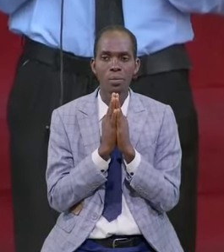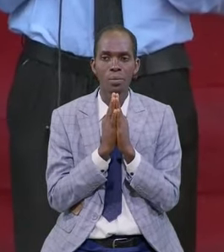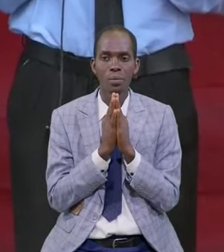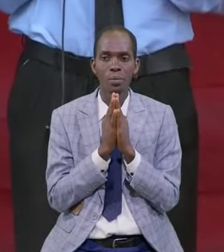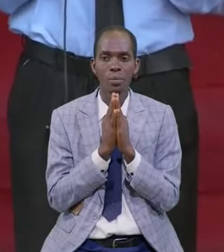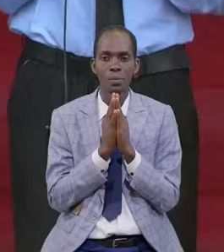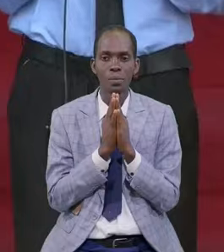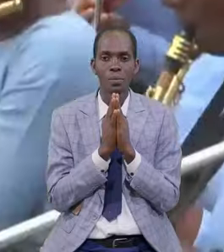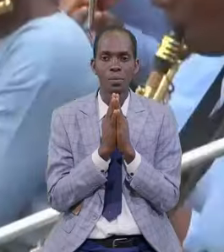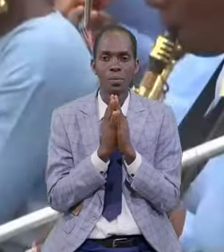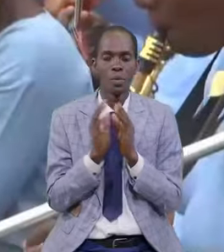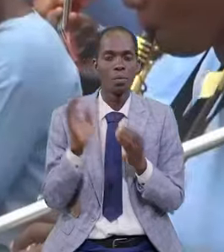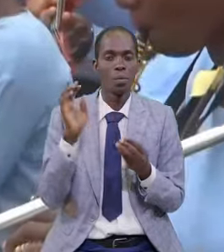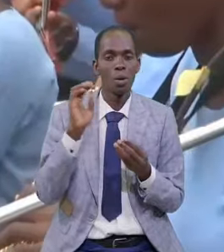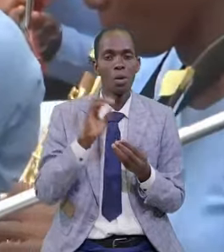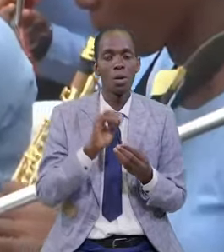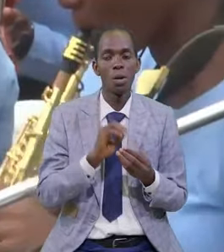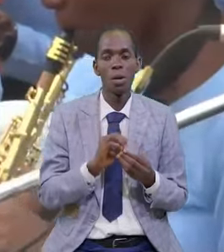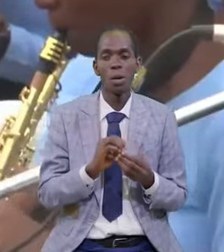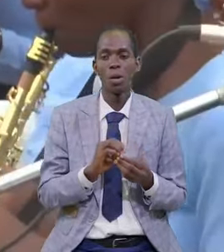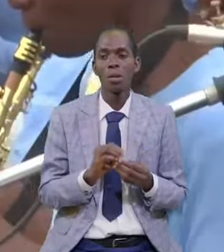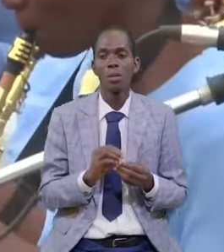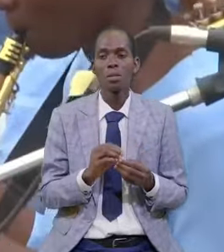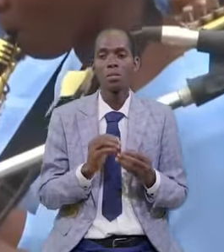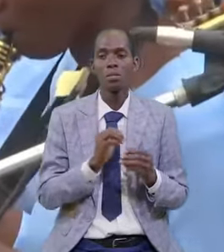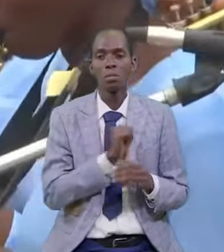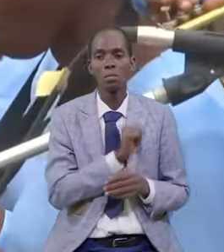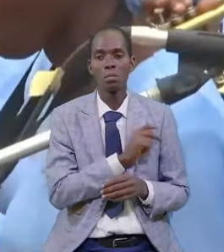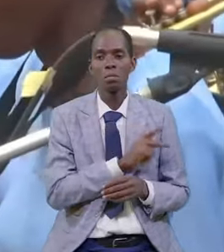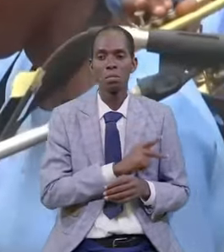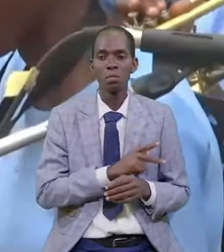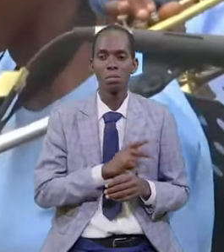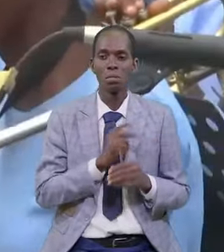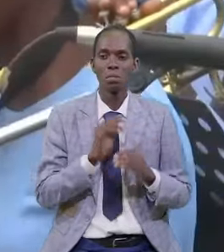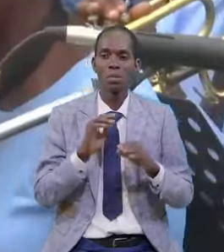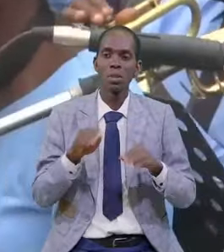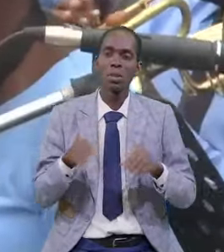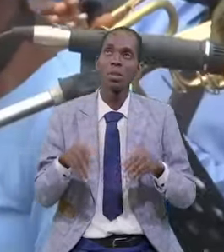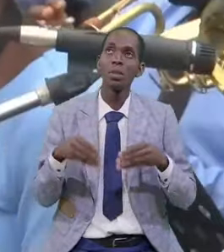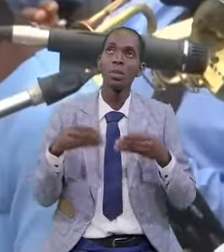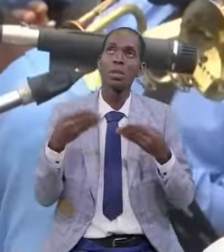PR God your